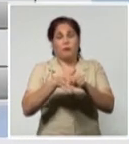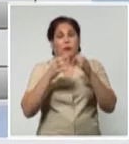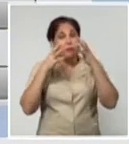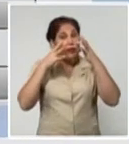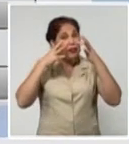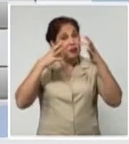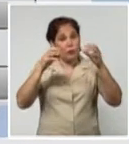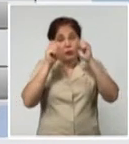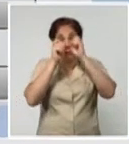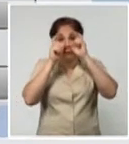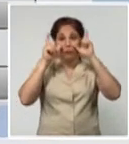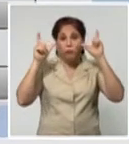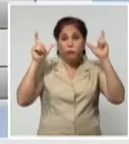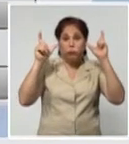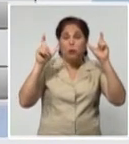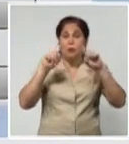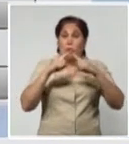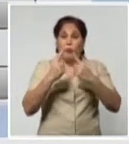with